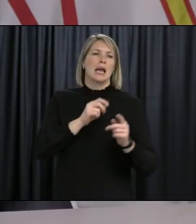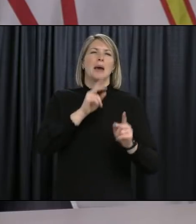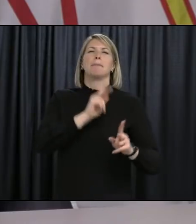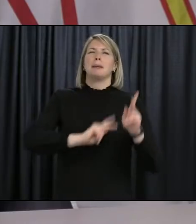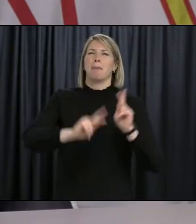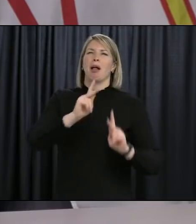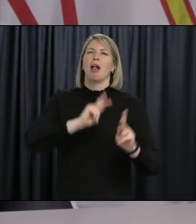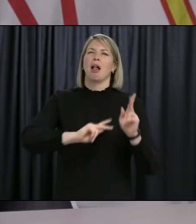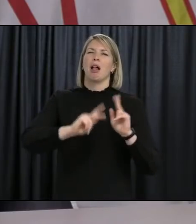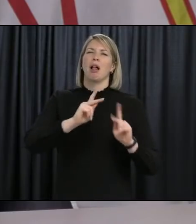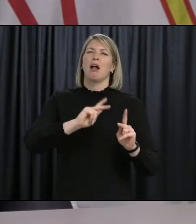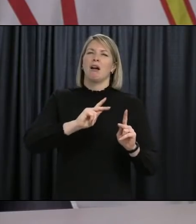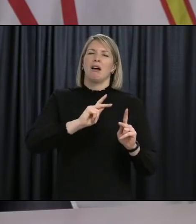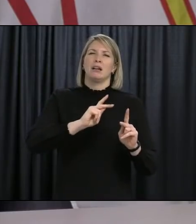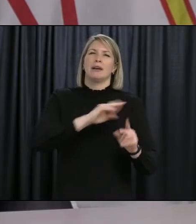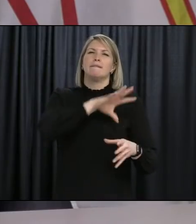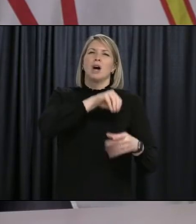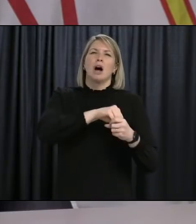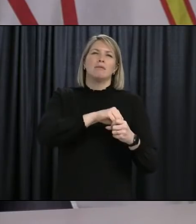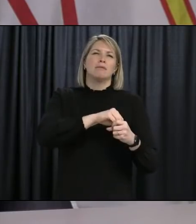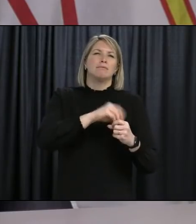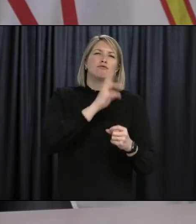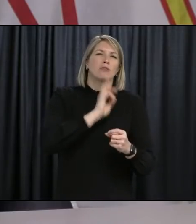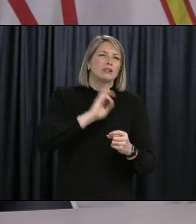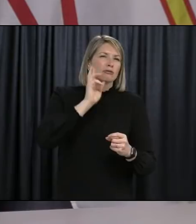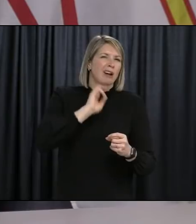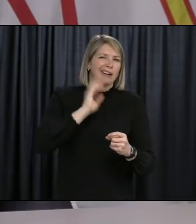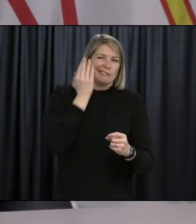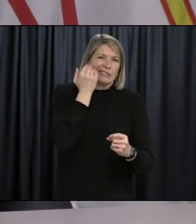restaurant advisory there just recently over the weekend.